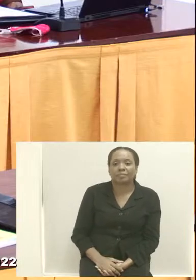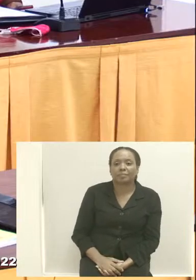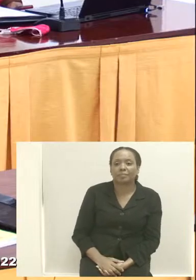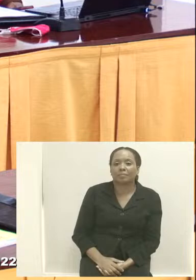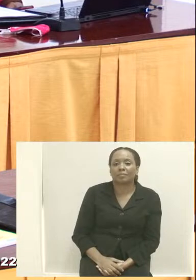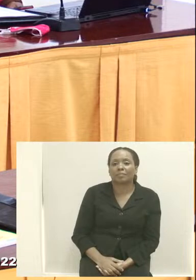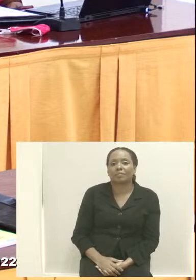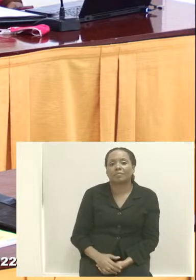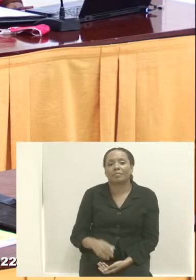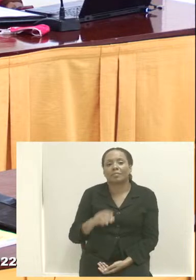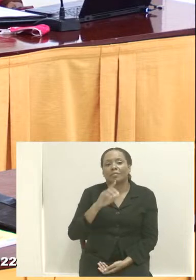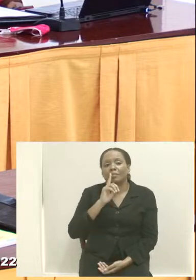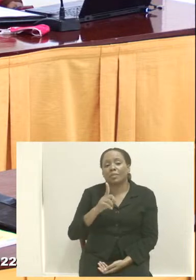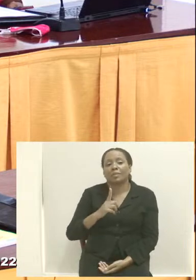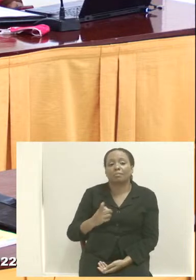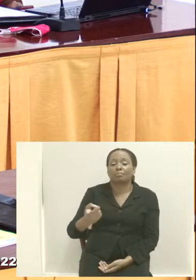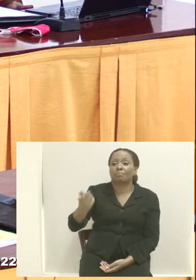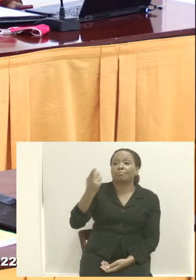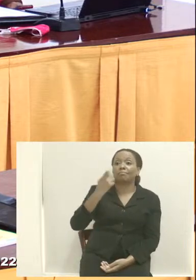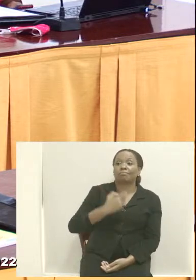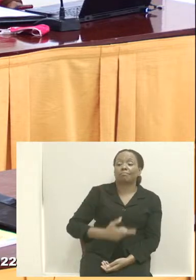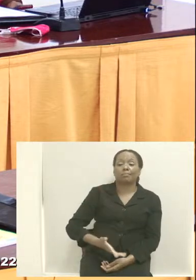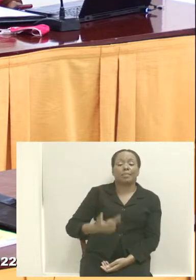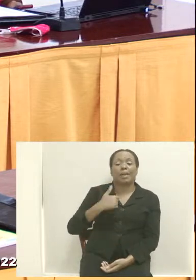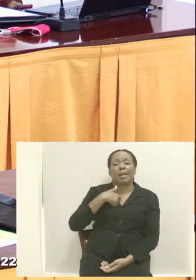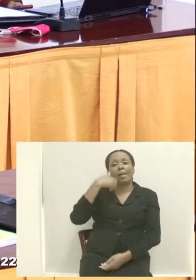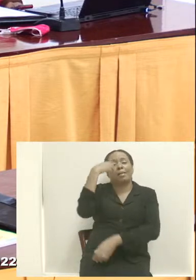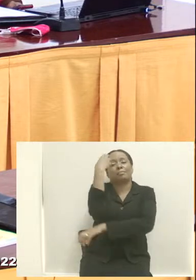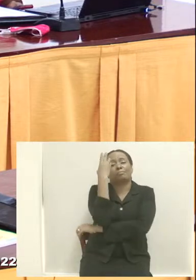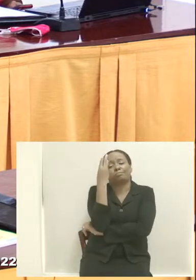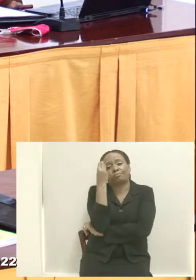some thought. I would want to say, ma'am, that